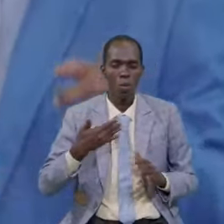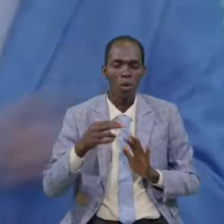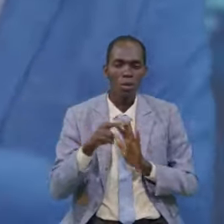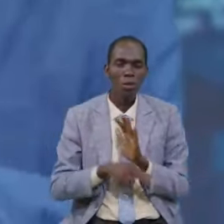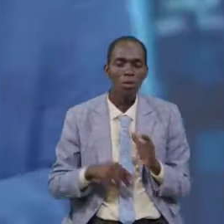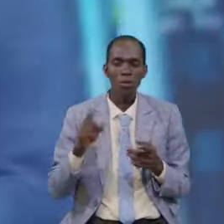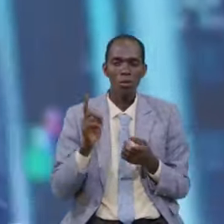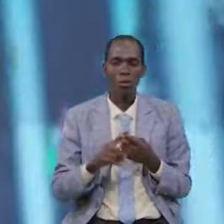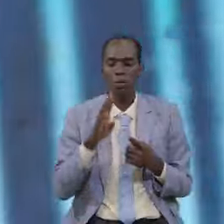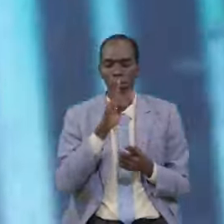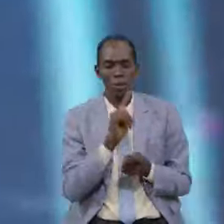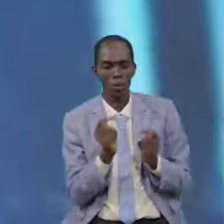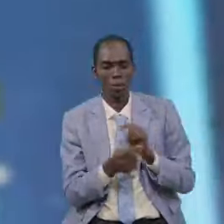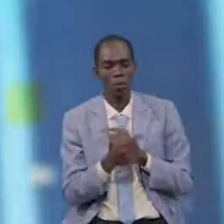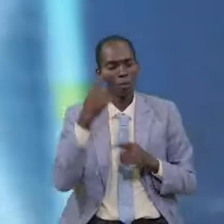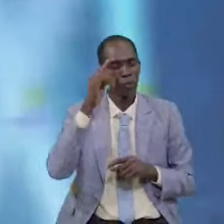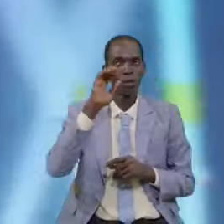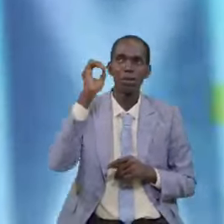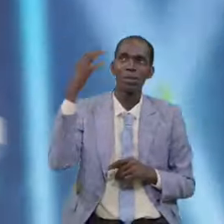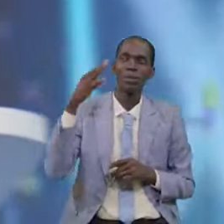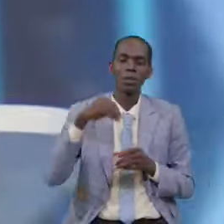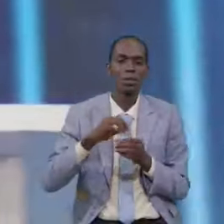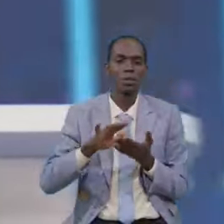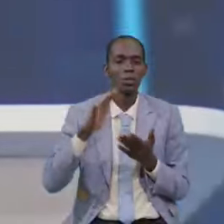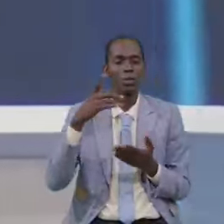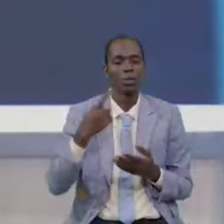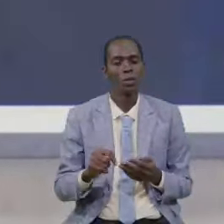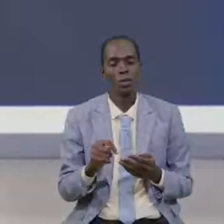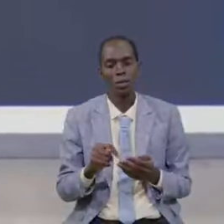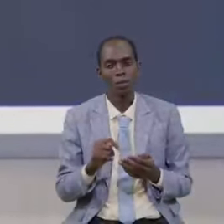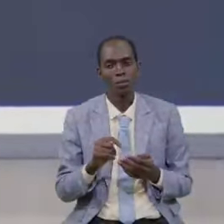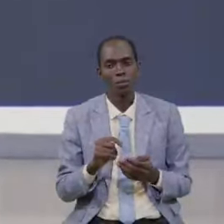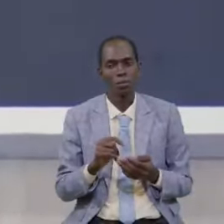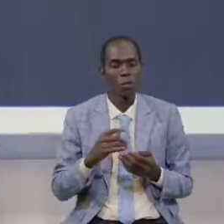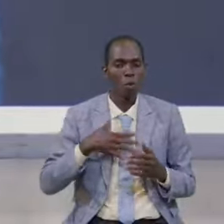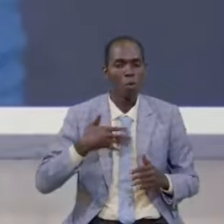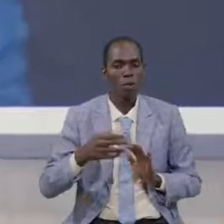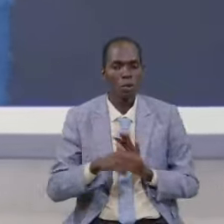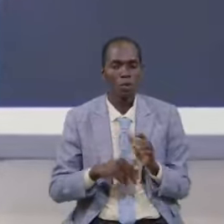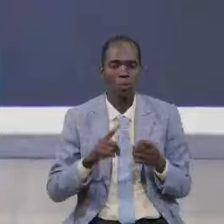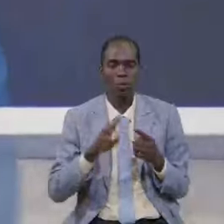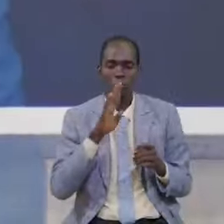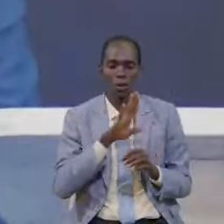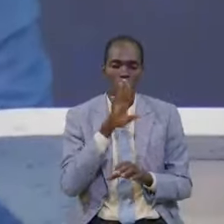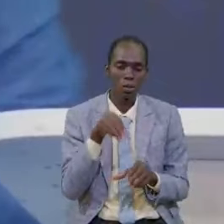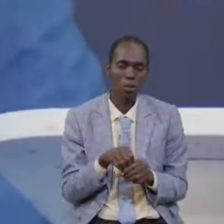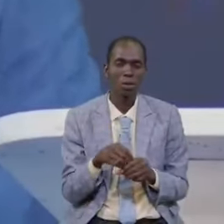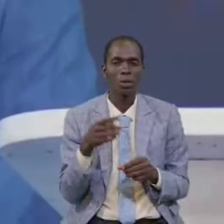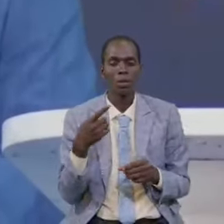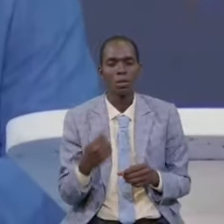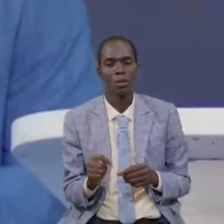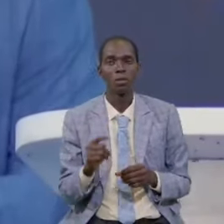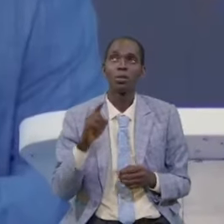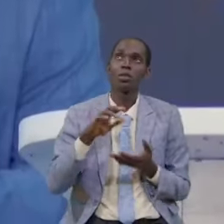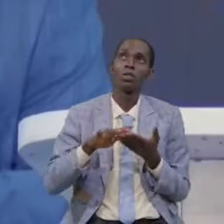the willingness to be enlisted for growth and growing towards glory, the willingness to understand that you